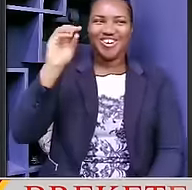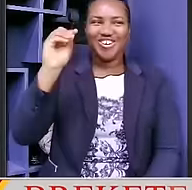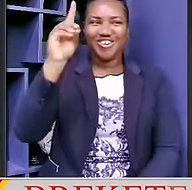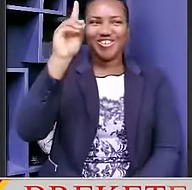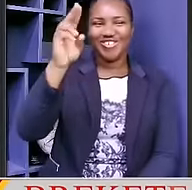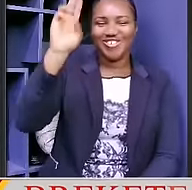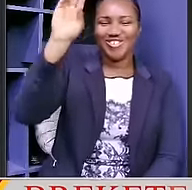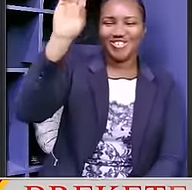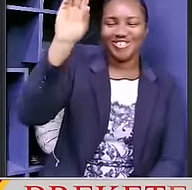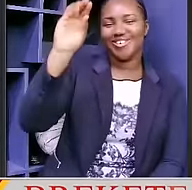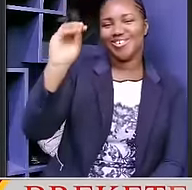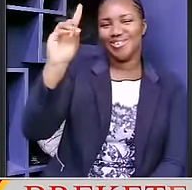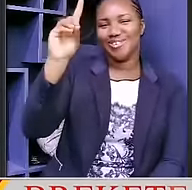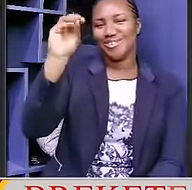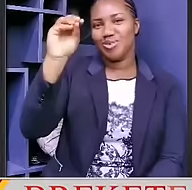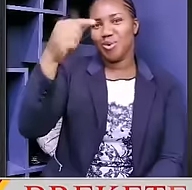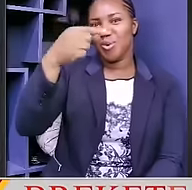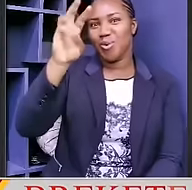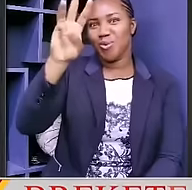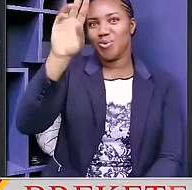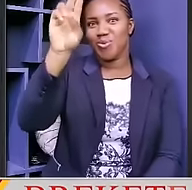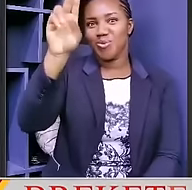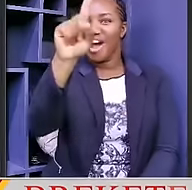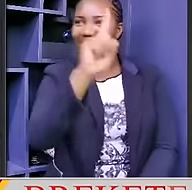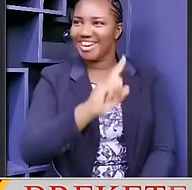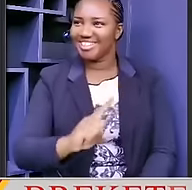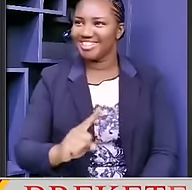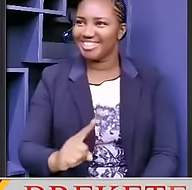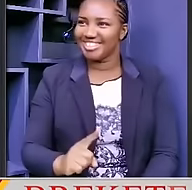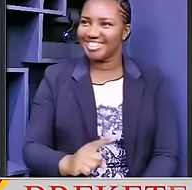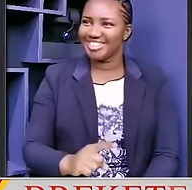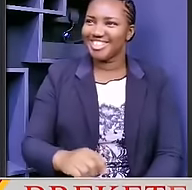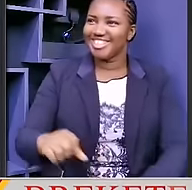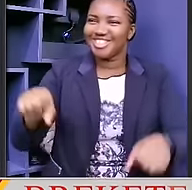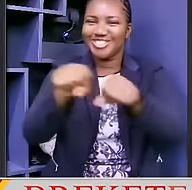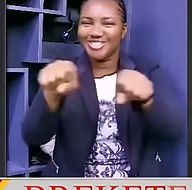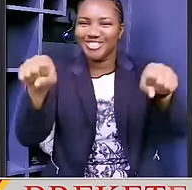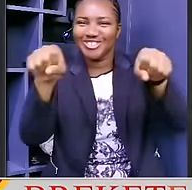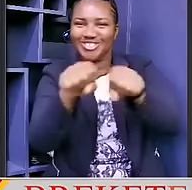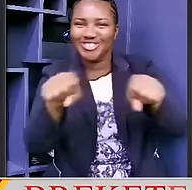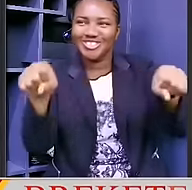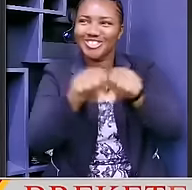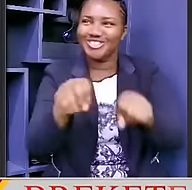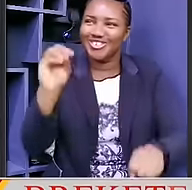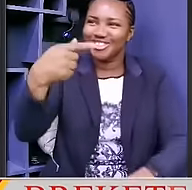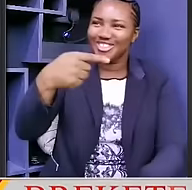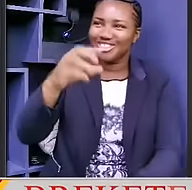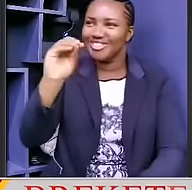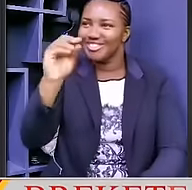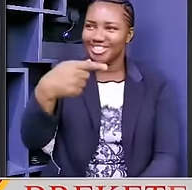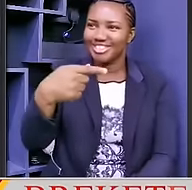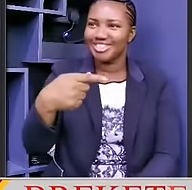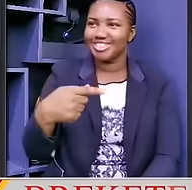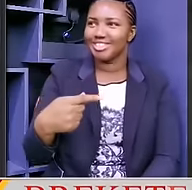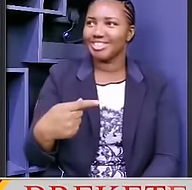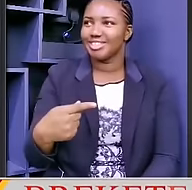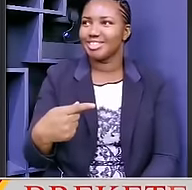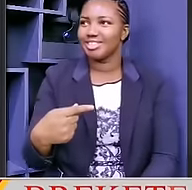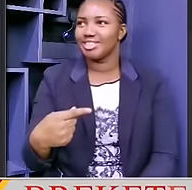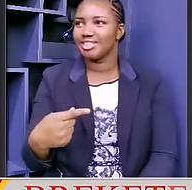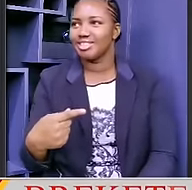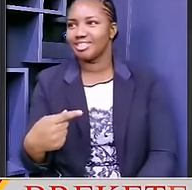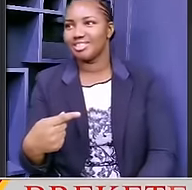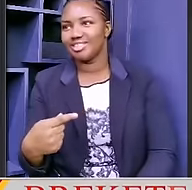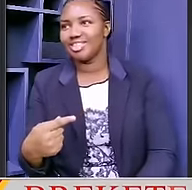Odogu one. Looking time. On our shoes. OG. Hold on. They no capture the shoe. I they go